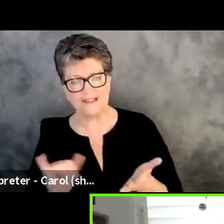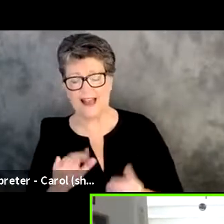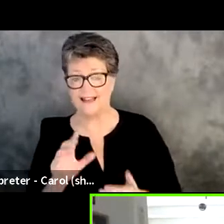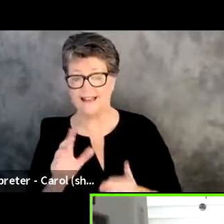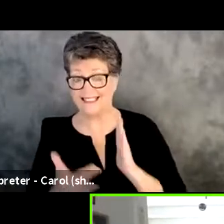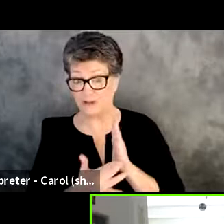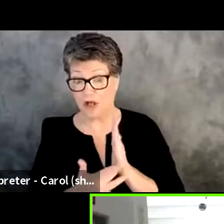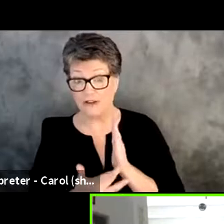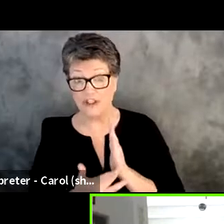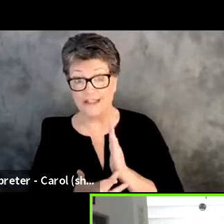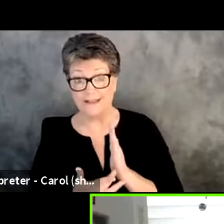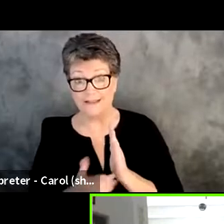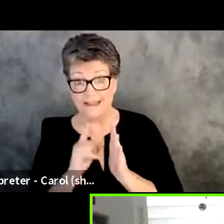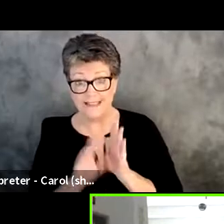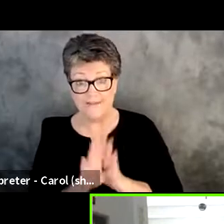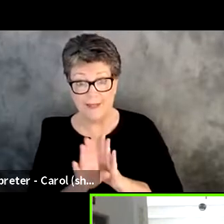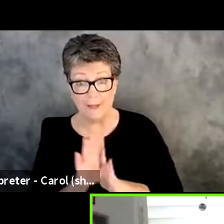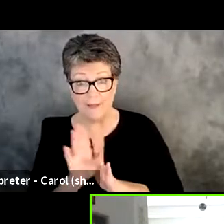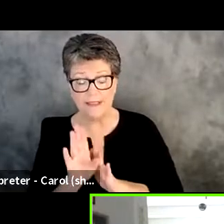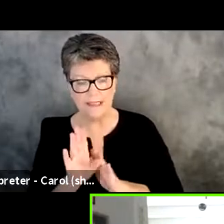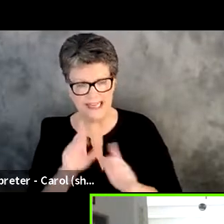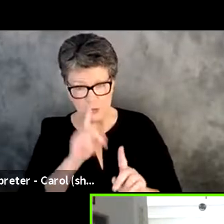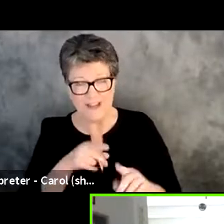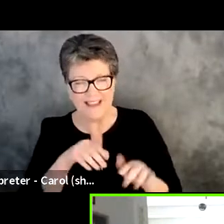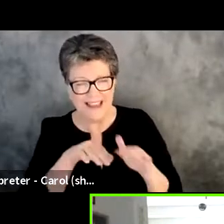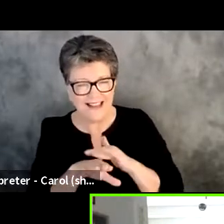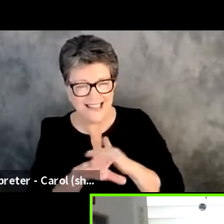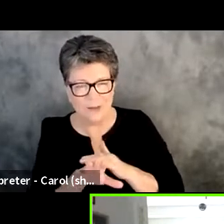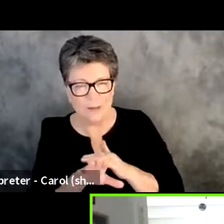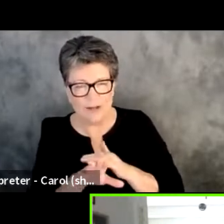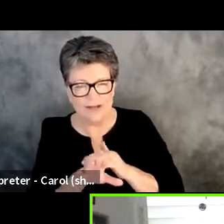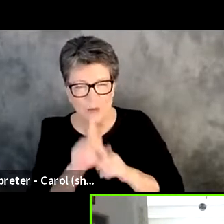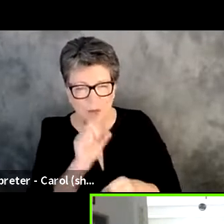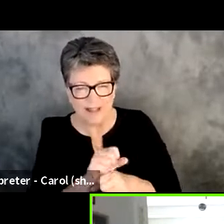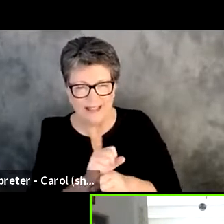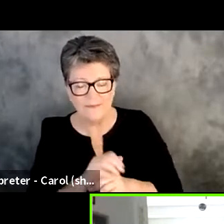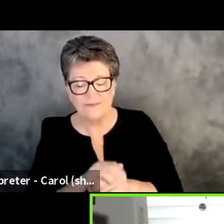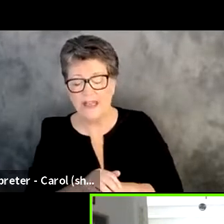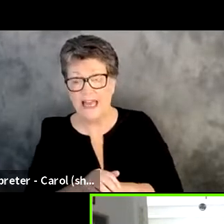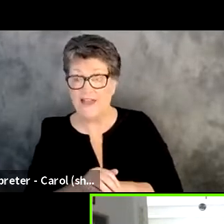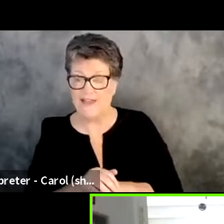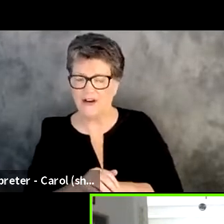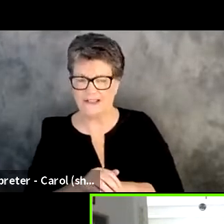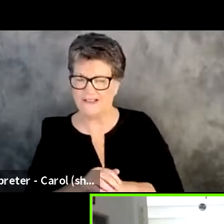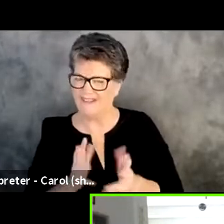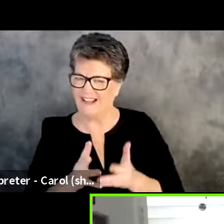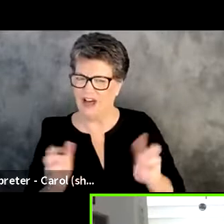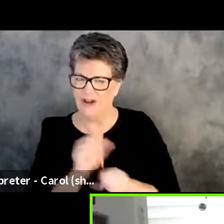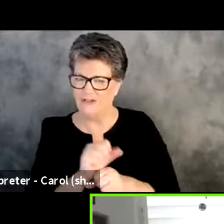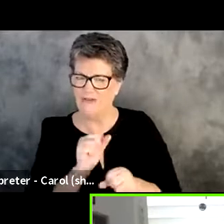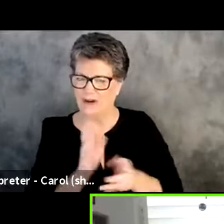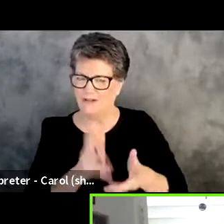technology being developed is really accessible. I mean, there's a huge amount, and one of the